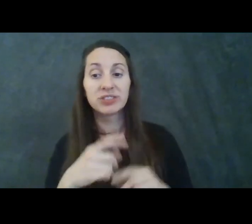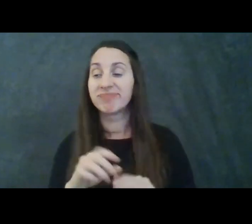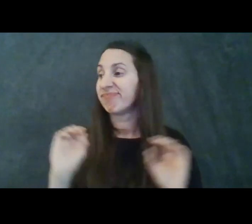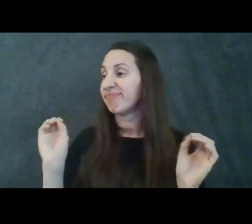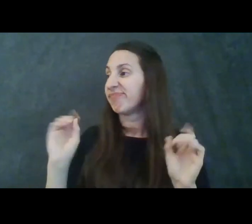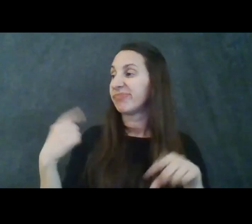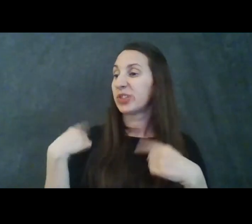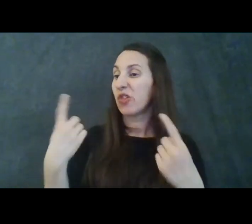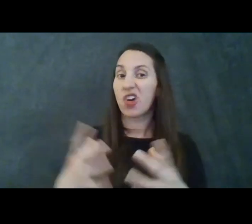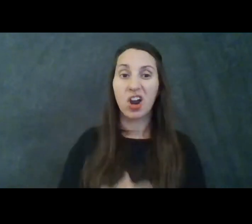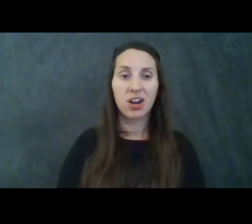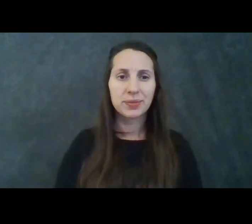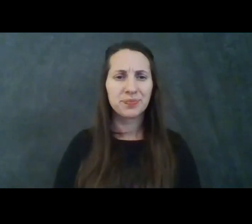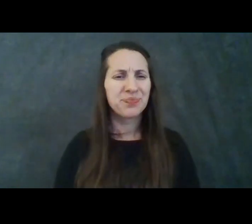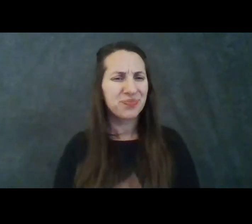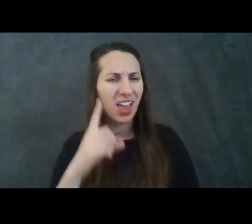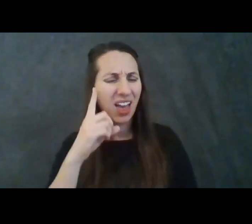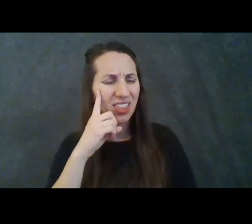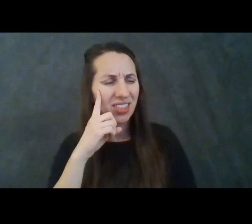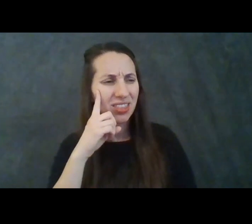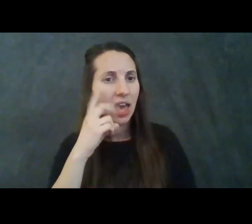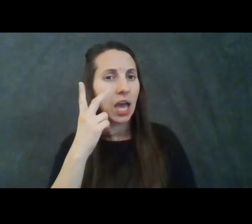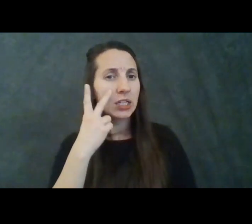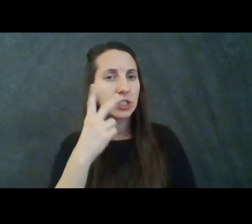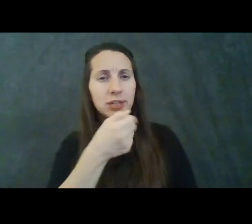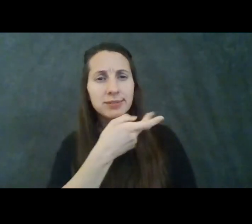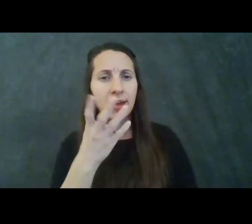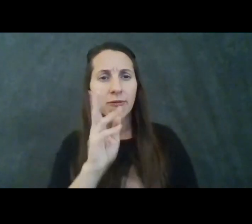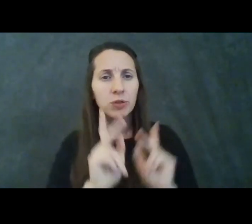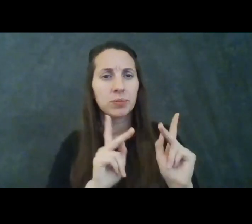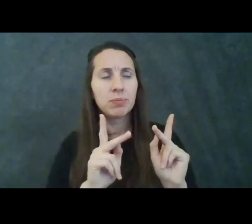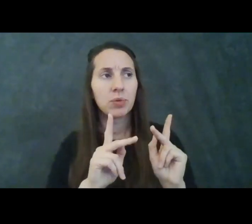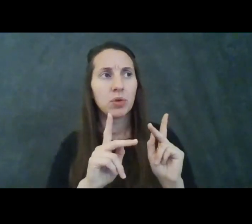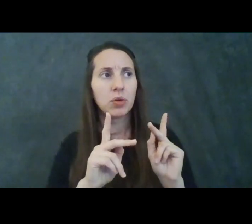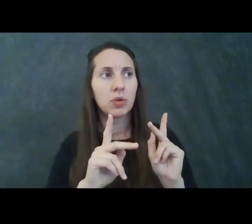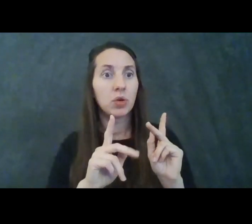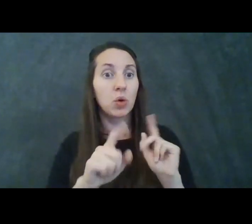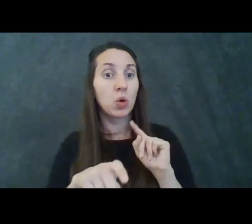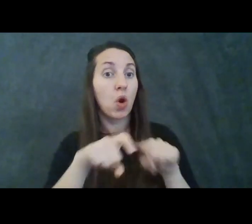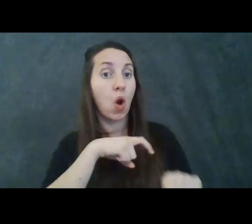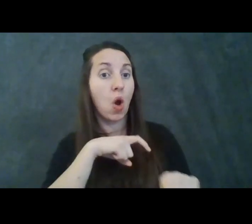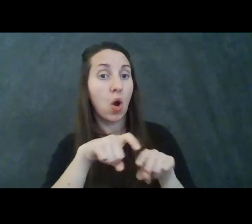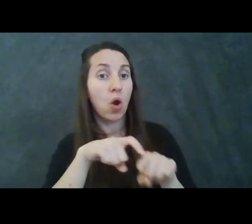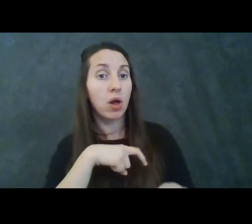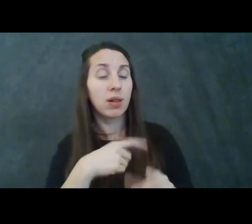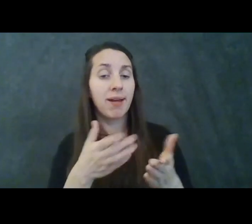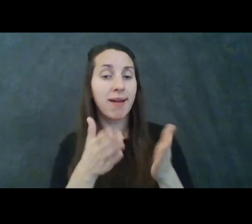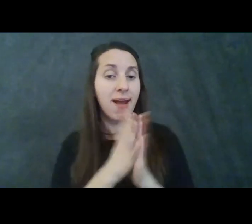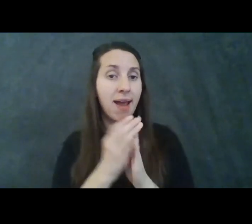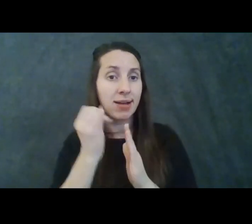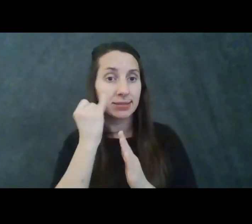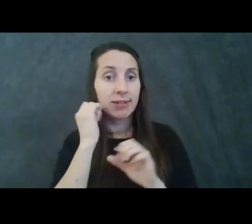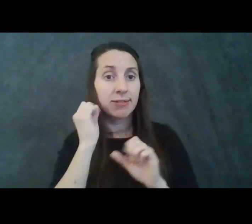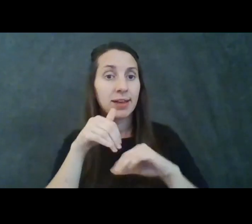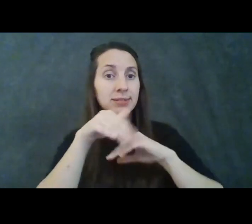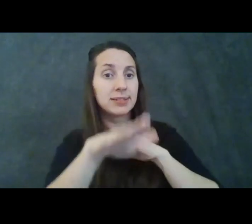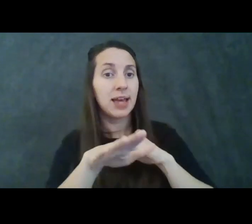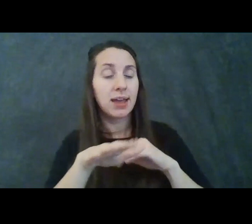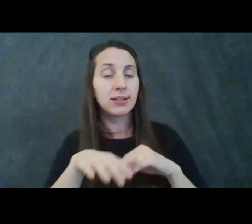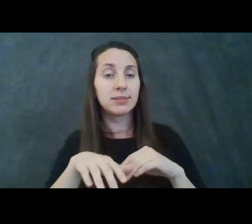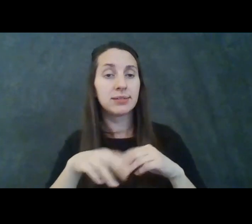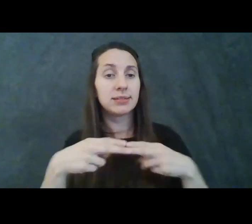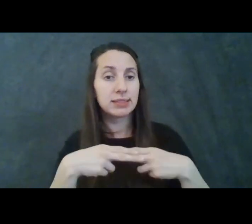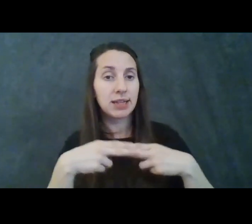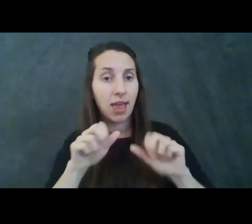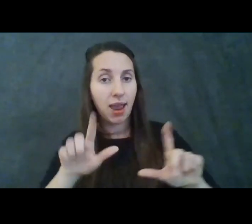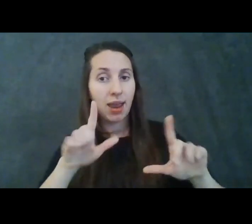did have several who called in and said, they get these slides after the presentation? So the answer, Eric, is